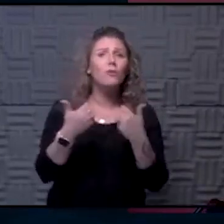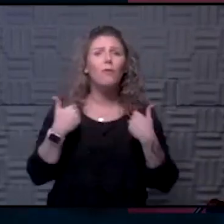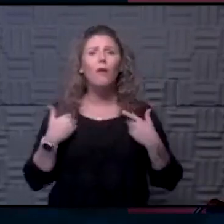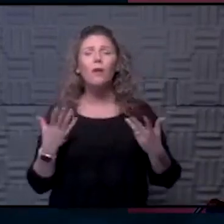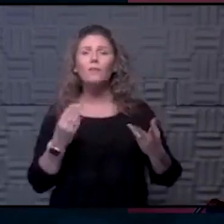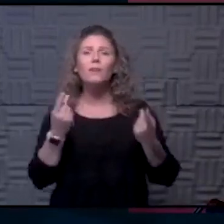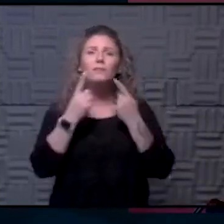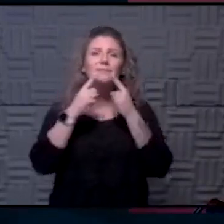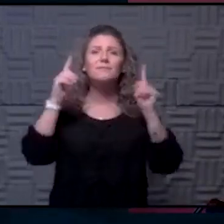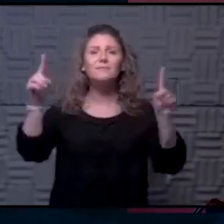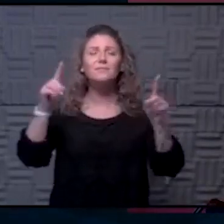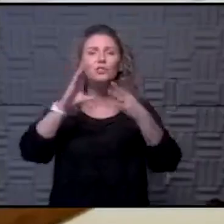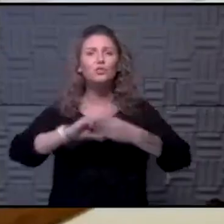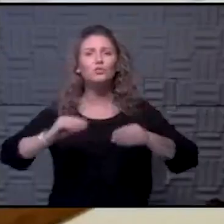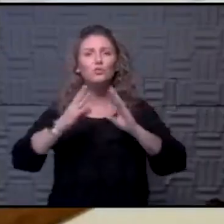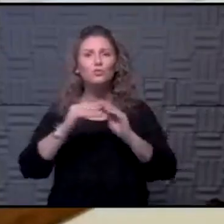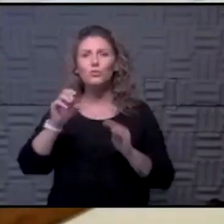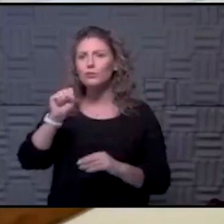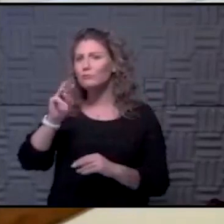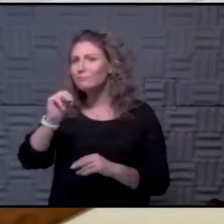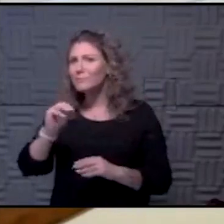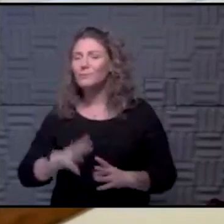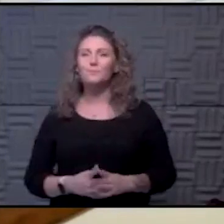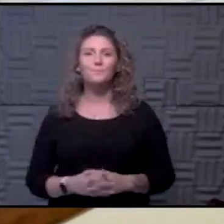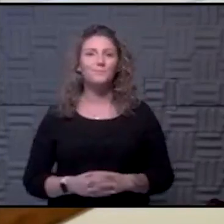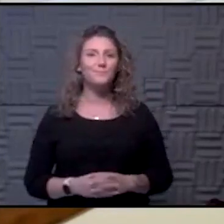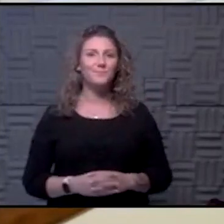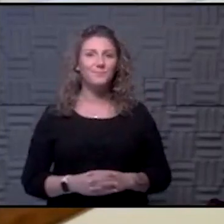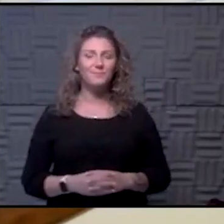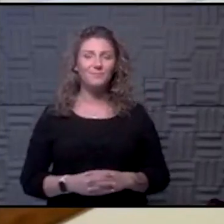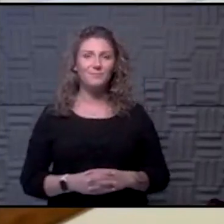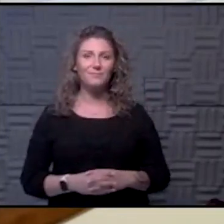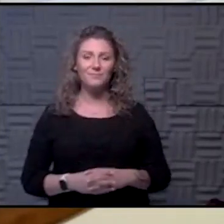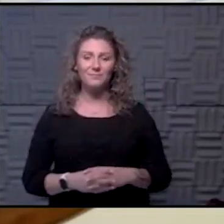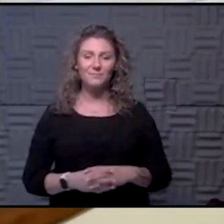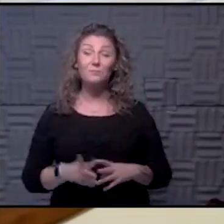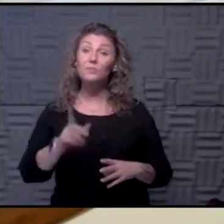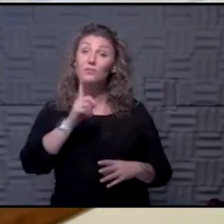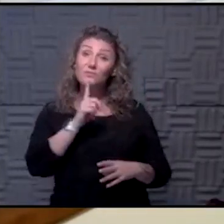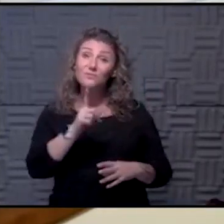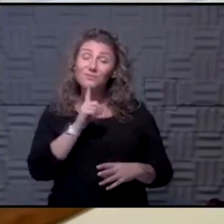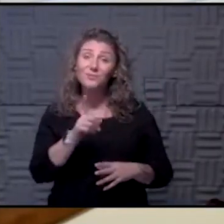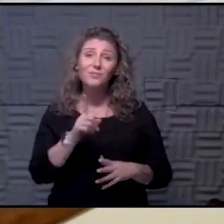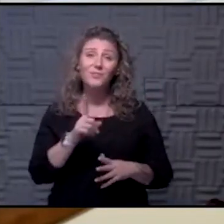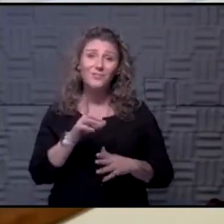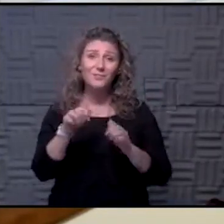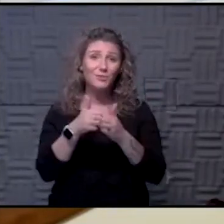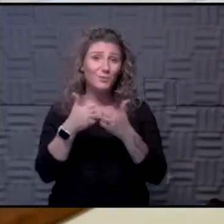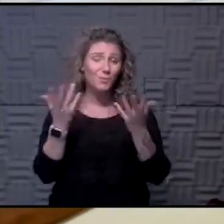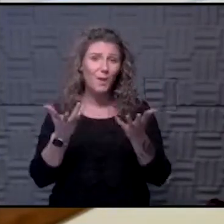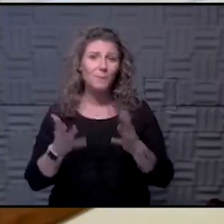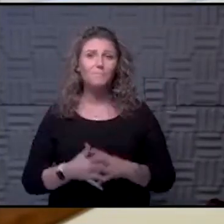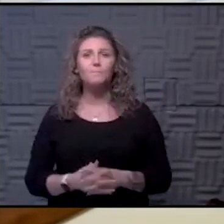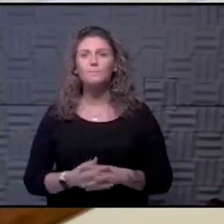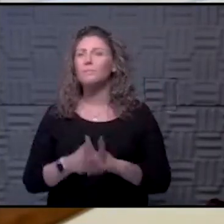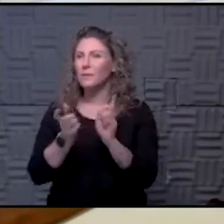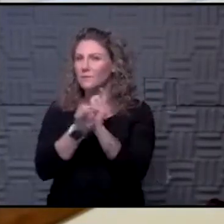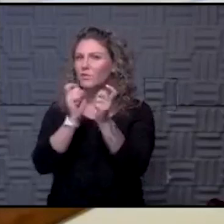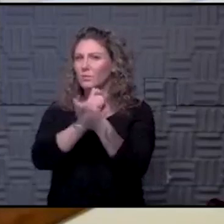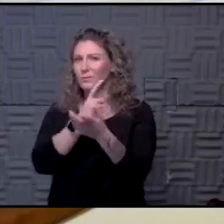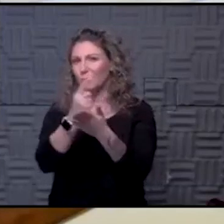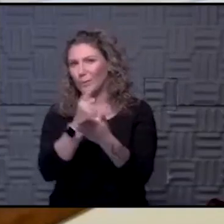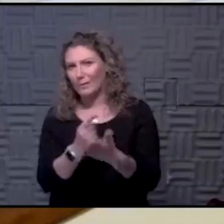success story in Shawnee? Sure. So I think the challenges have changed week to